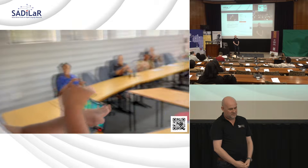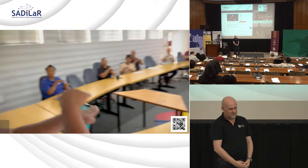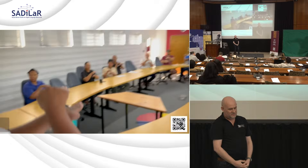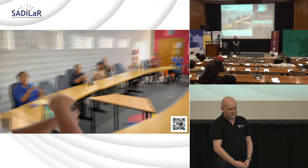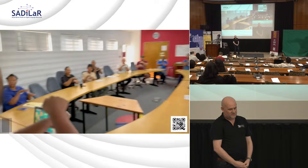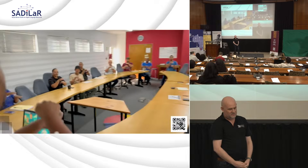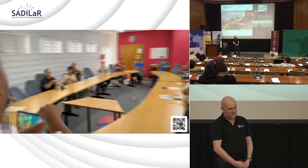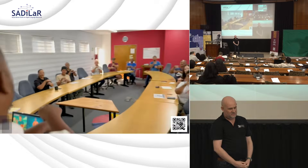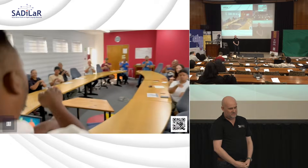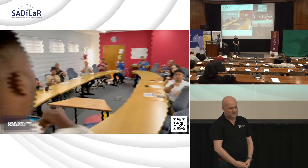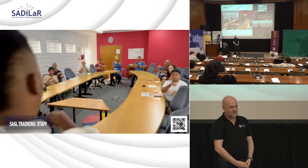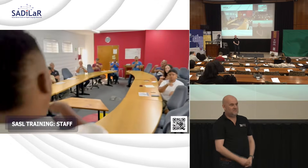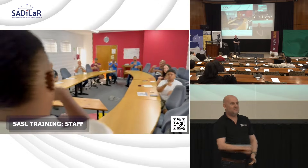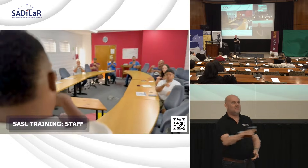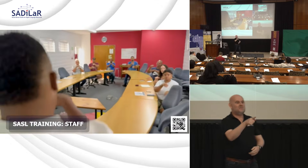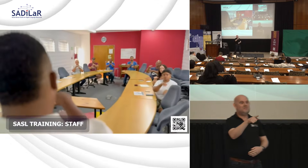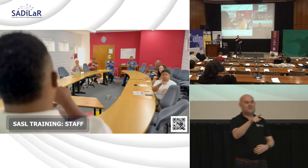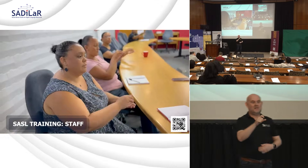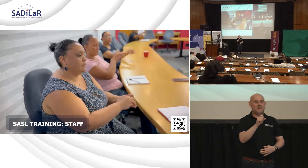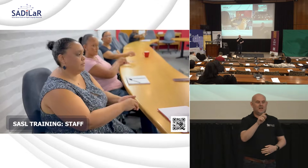license, can use the course.